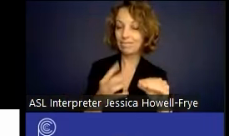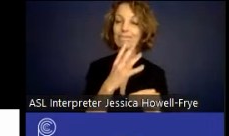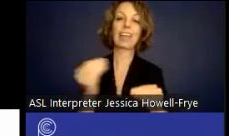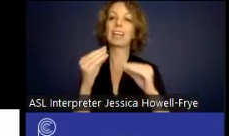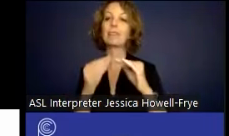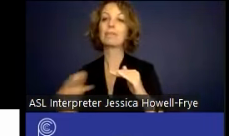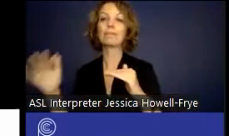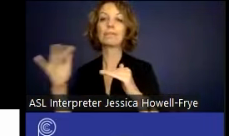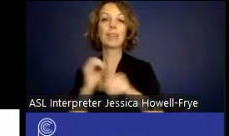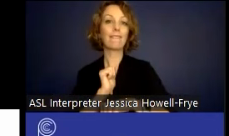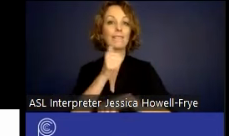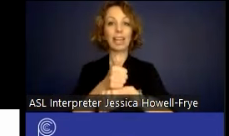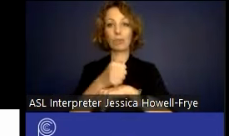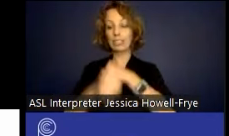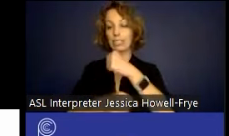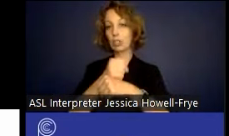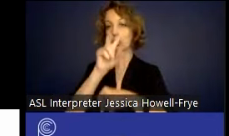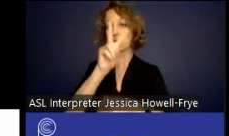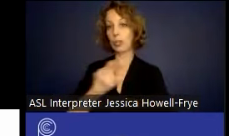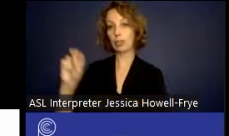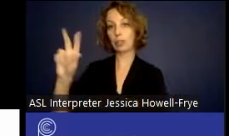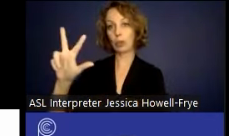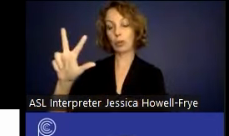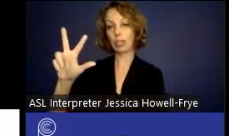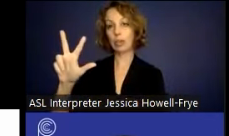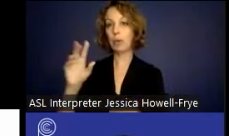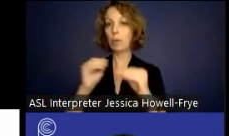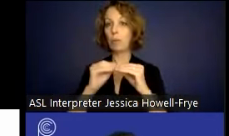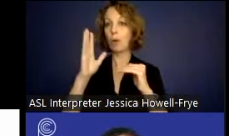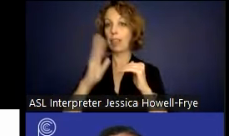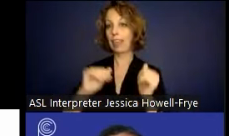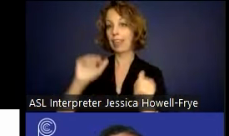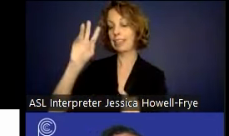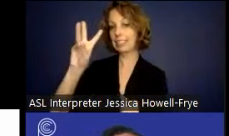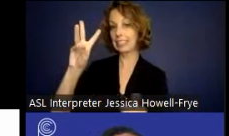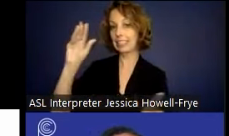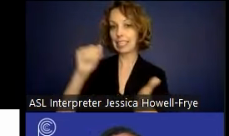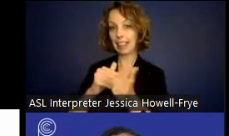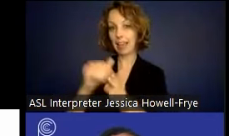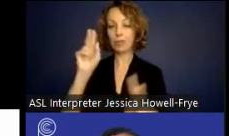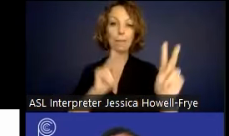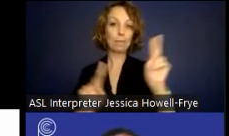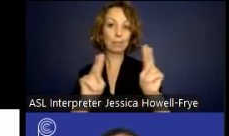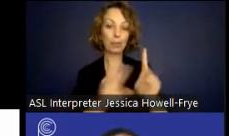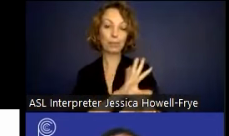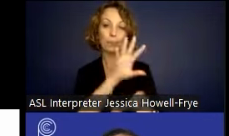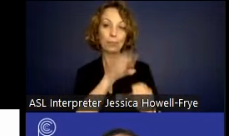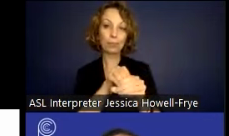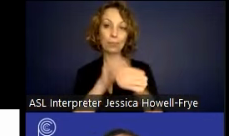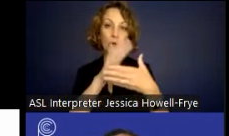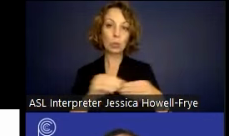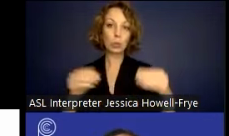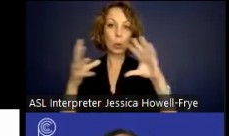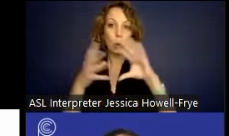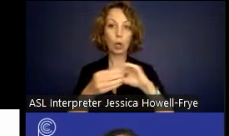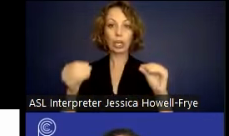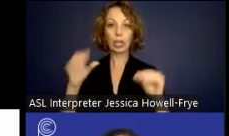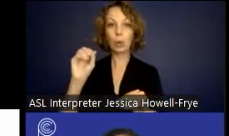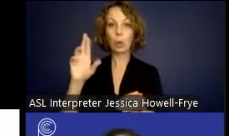2003, more than 600,000 people across the country have participated in StoryCorps' personal